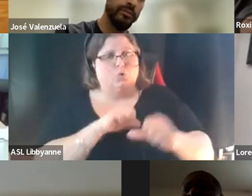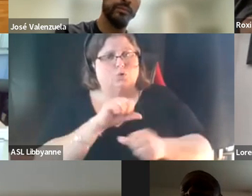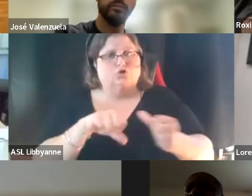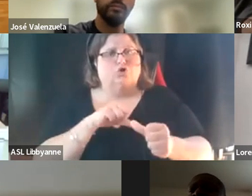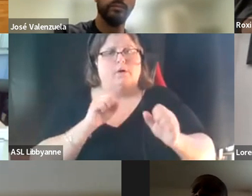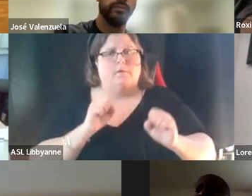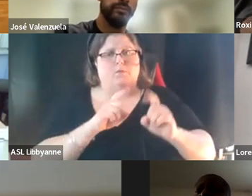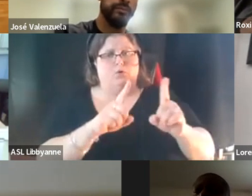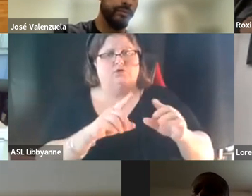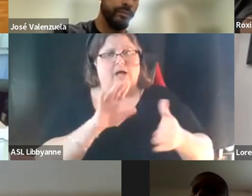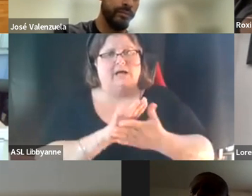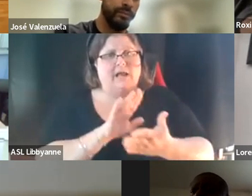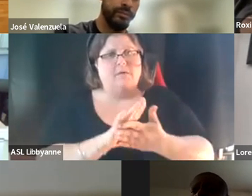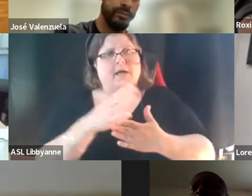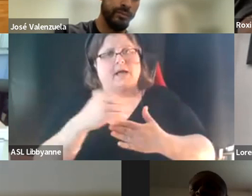and athletic